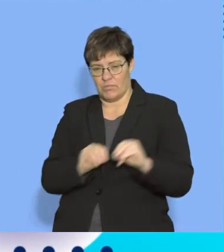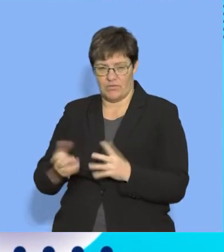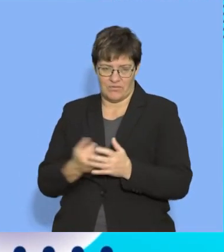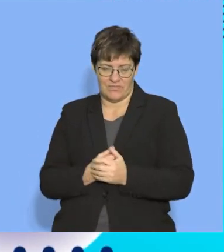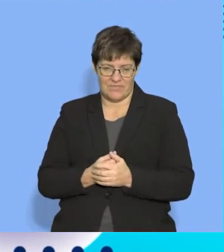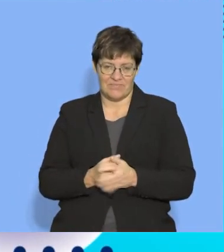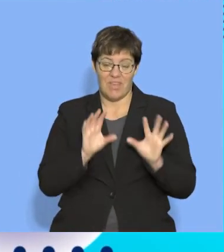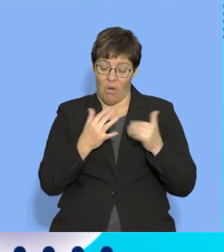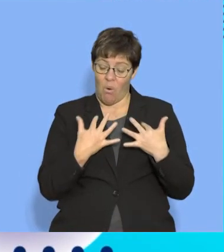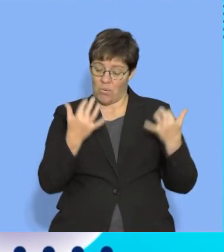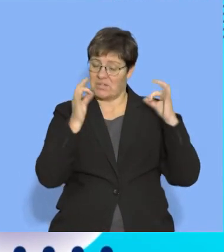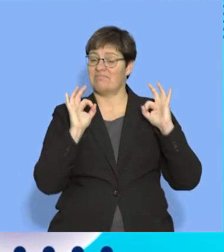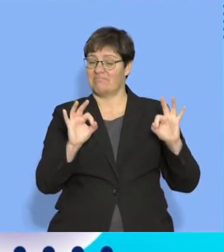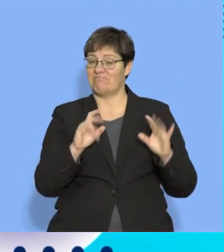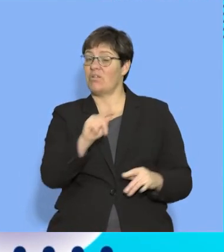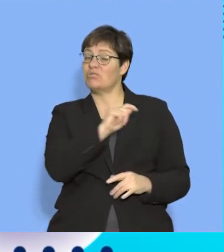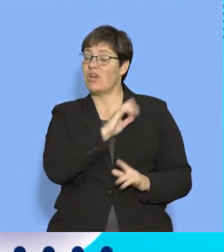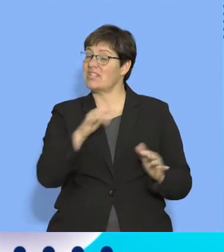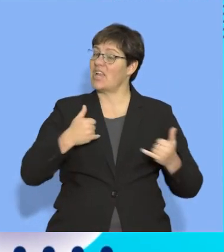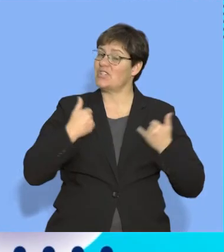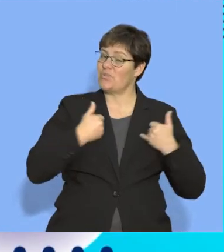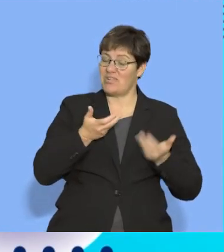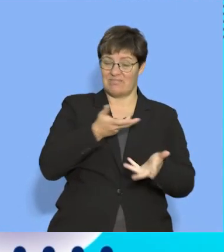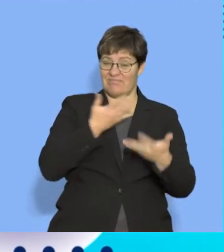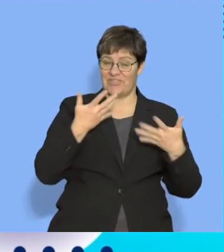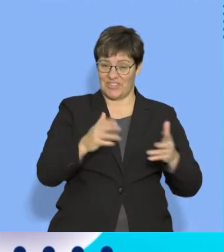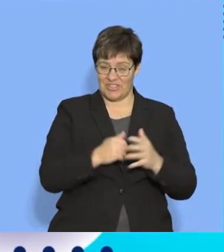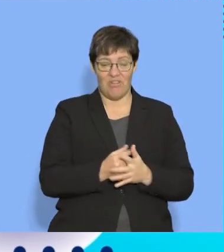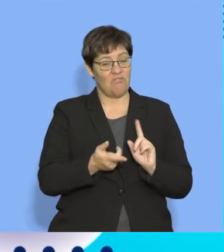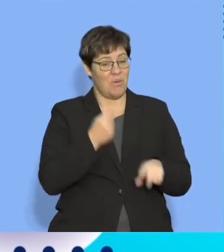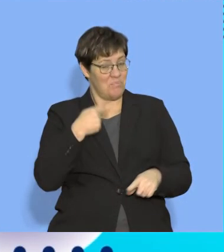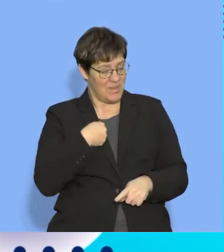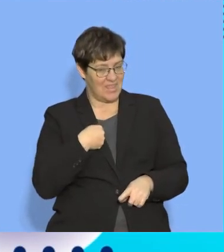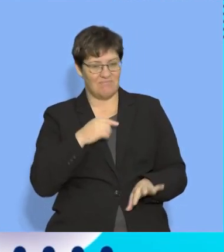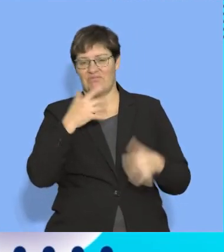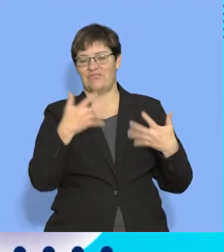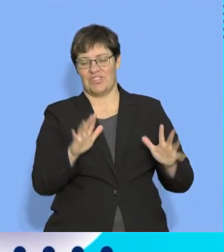and transported. Guys, you've been a fantastic audience. I trust that you've enjoyed the